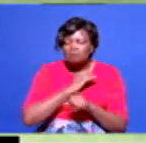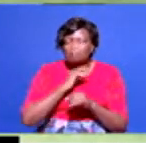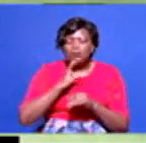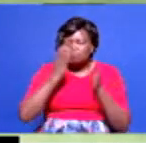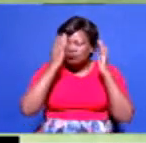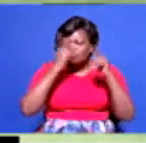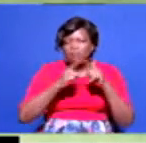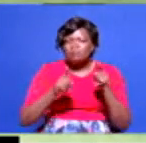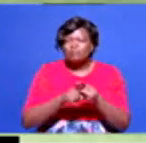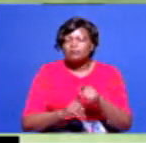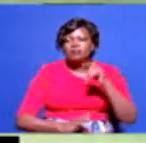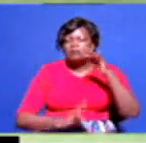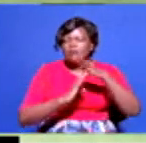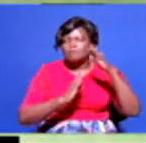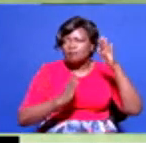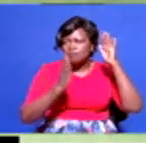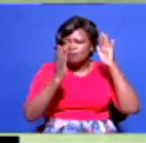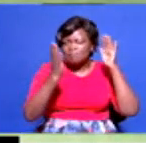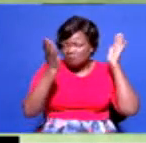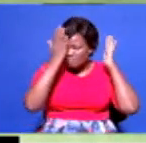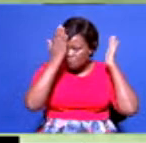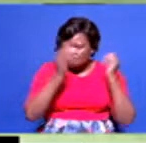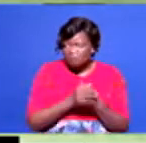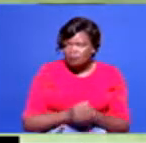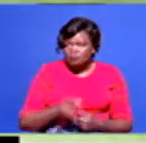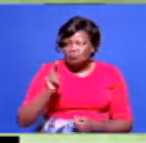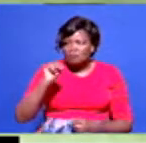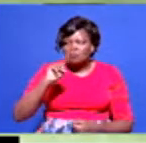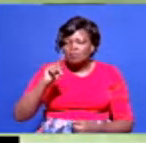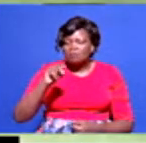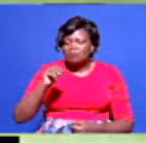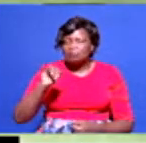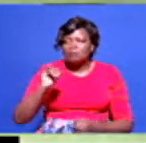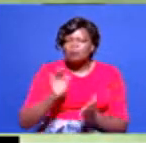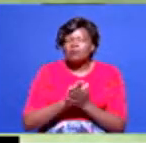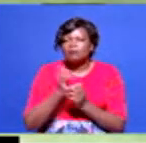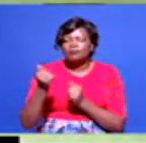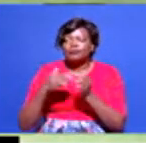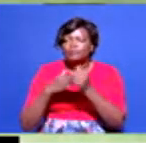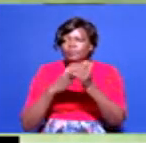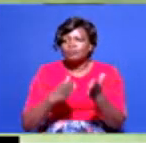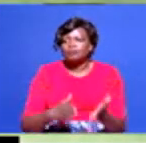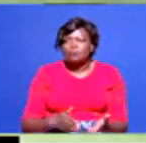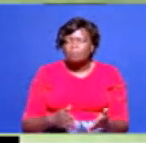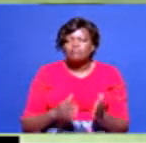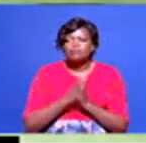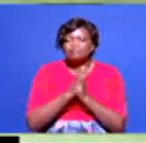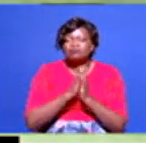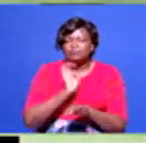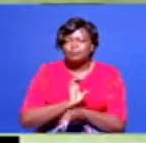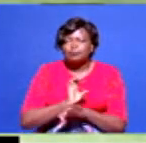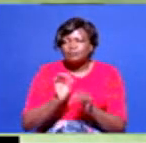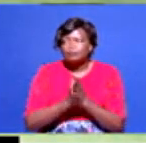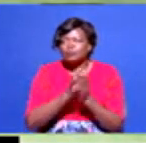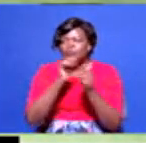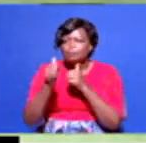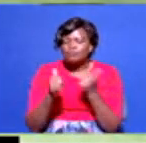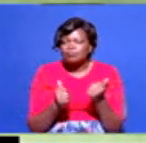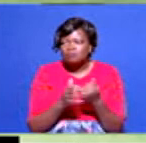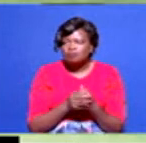Archbishop Zimbi and others, other leaders from the Methodist Church, and even some of the